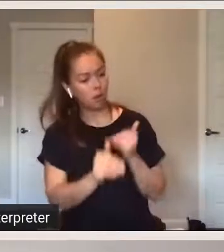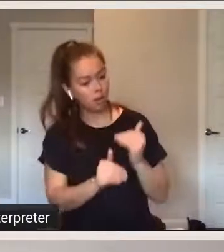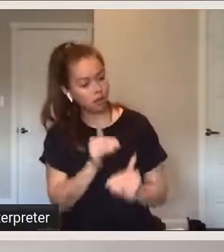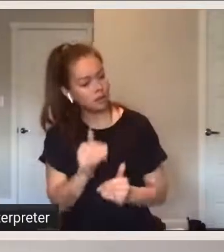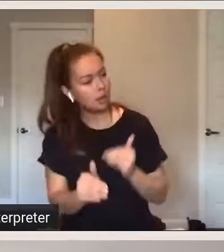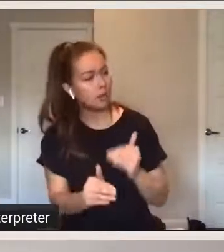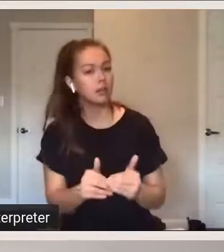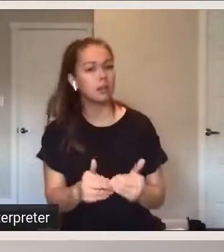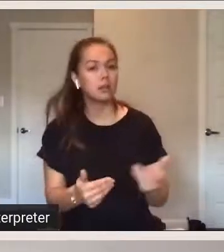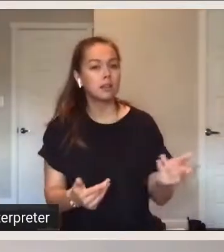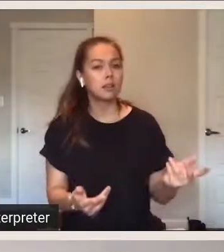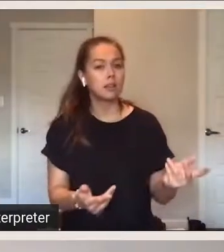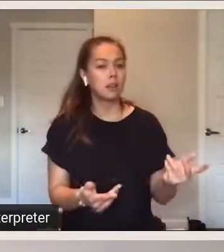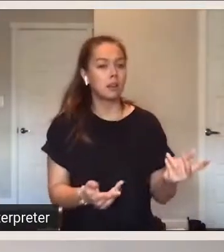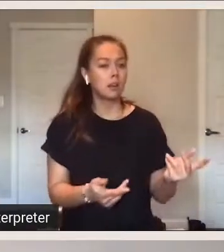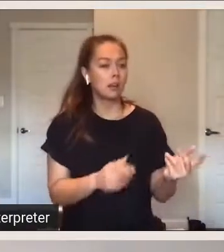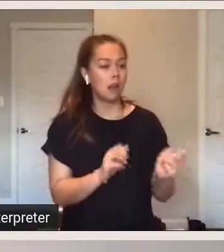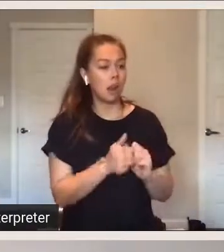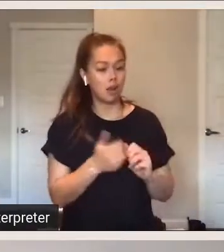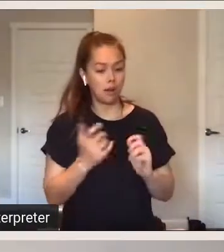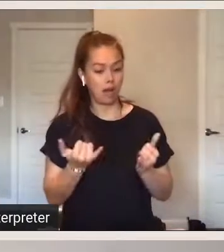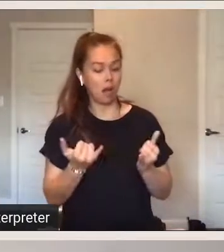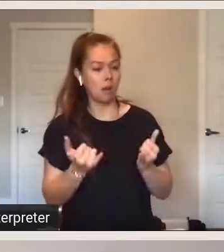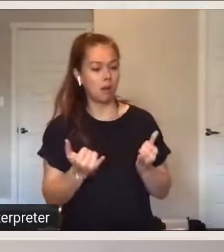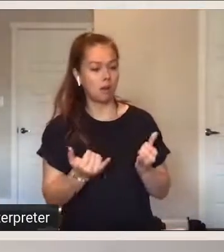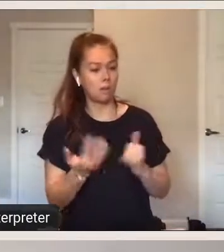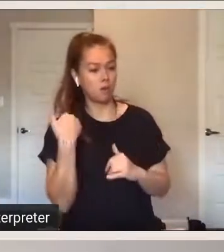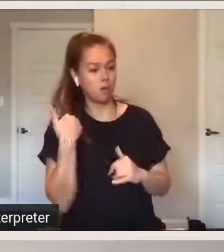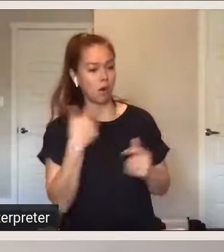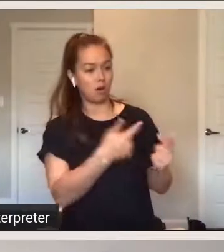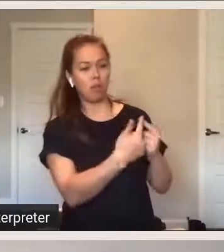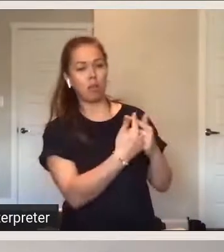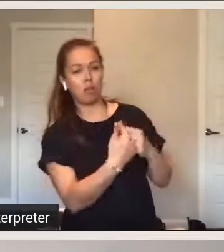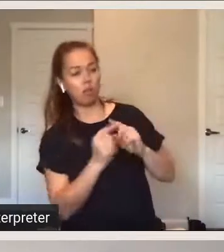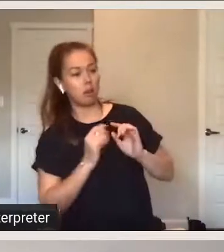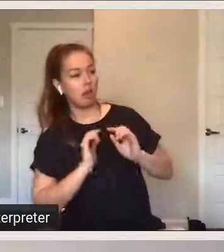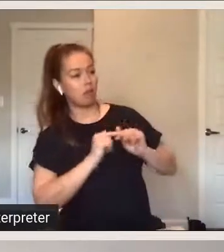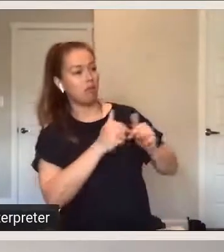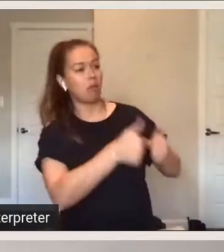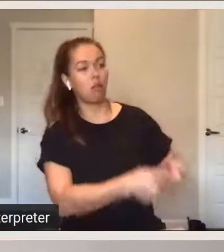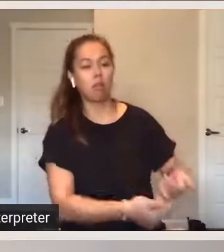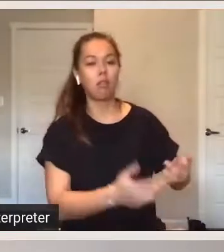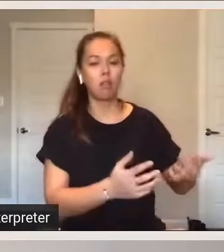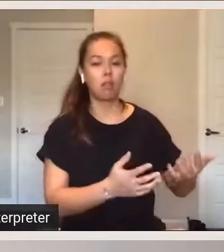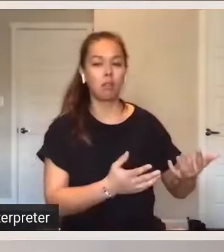is now and where he's able to take it. We haven't really worked on anything together